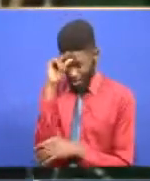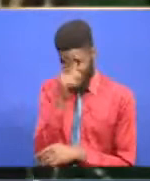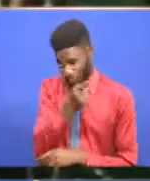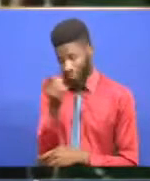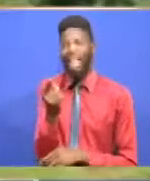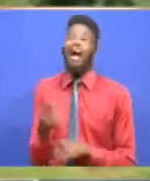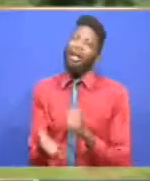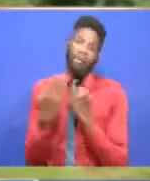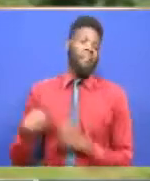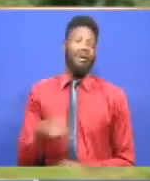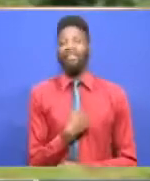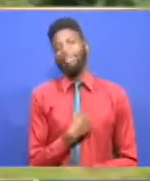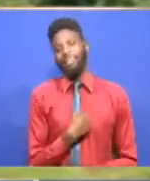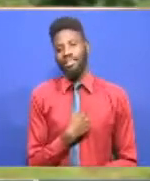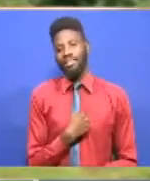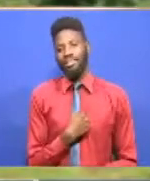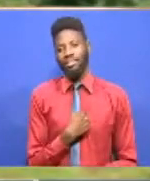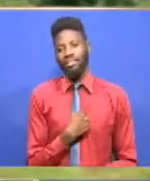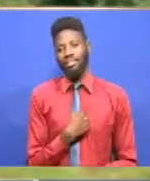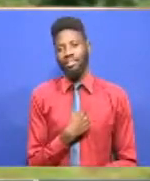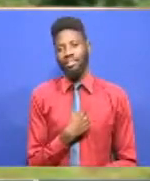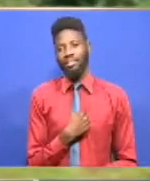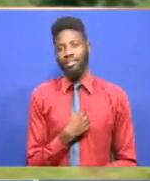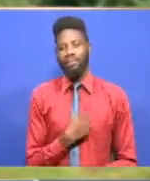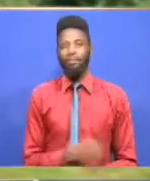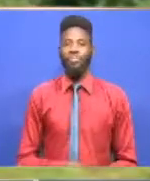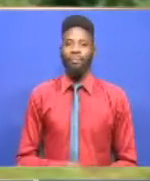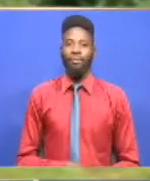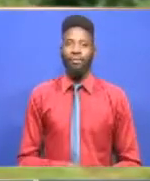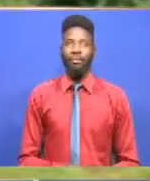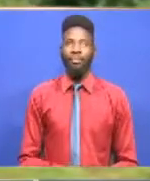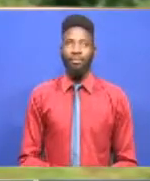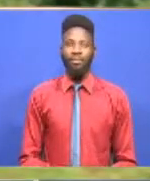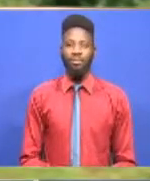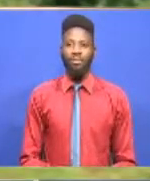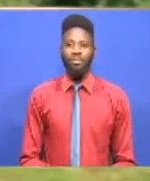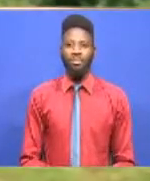itusaidie. Ben Chumba, reporting for Channel One News.